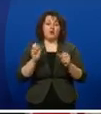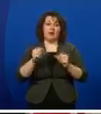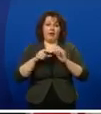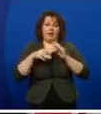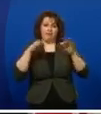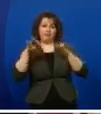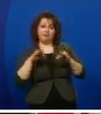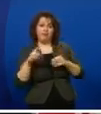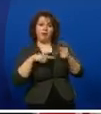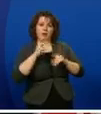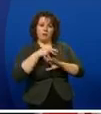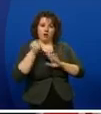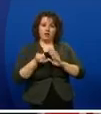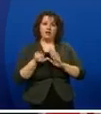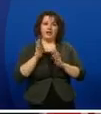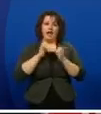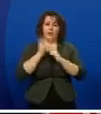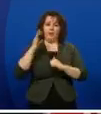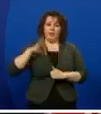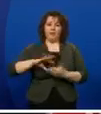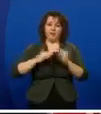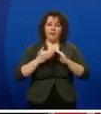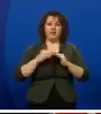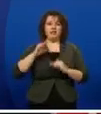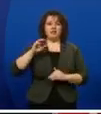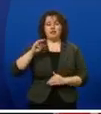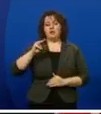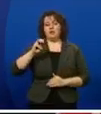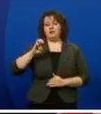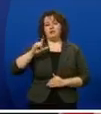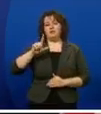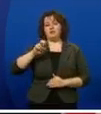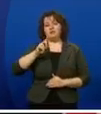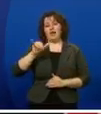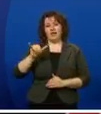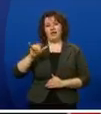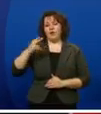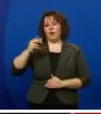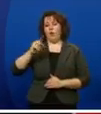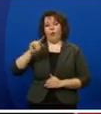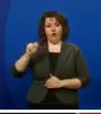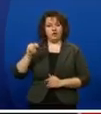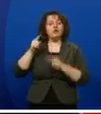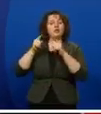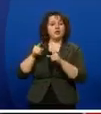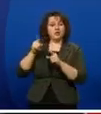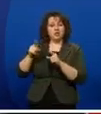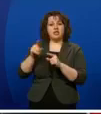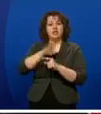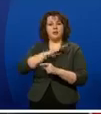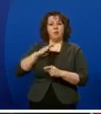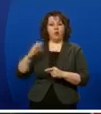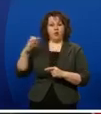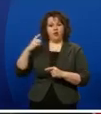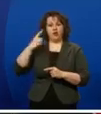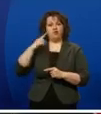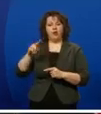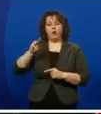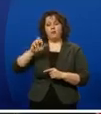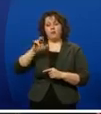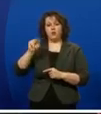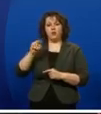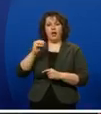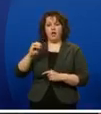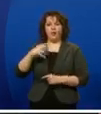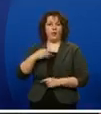will mean for the community is Melanie Hoy, and she is the board chair of Maroon and White. It's a nonprofit dedicated to